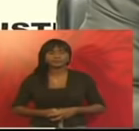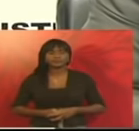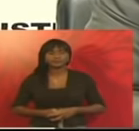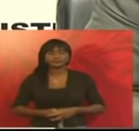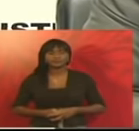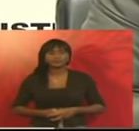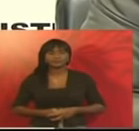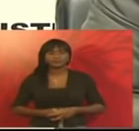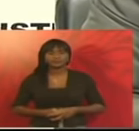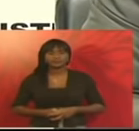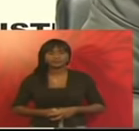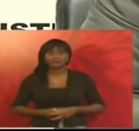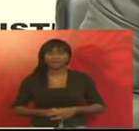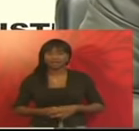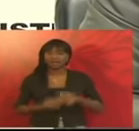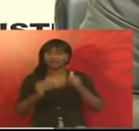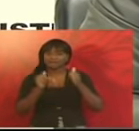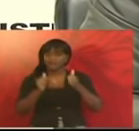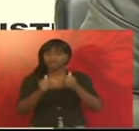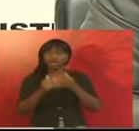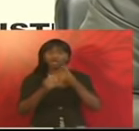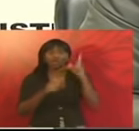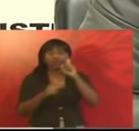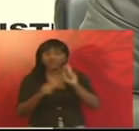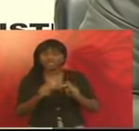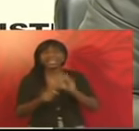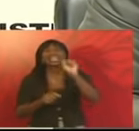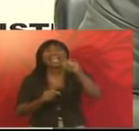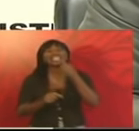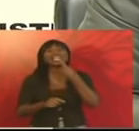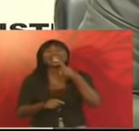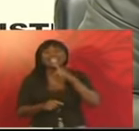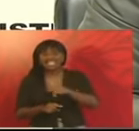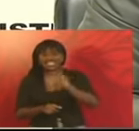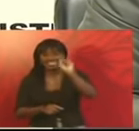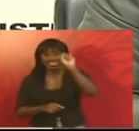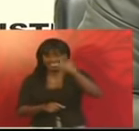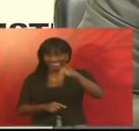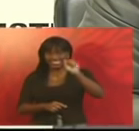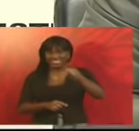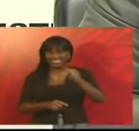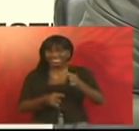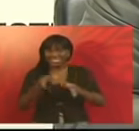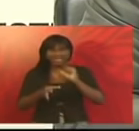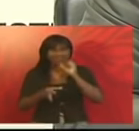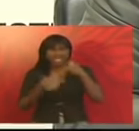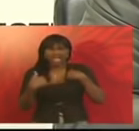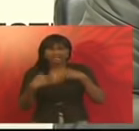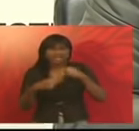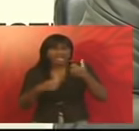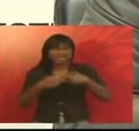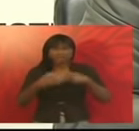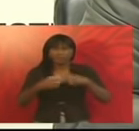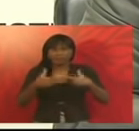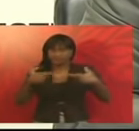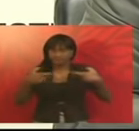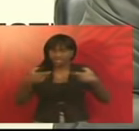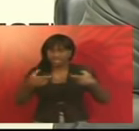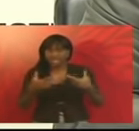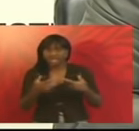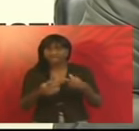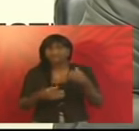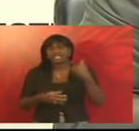Okay, that's an excellent question. And the answer is yes. Once you're not having any post-vaccination side effects like the